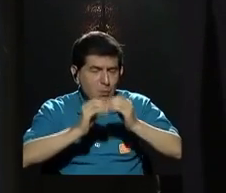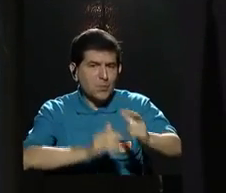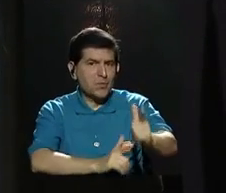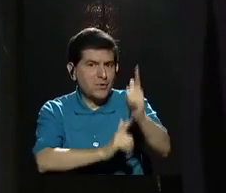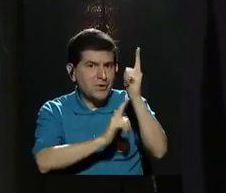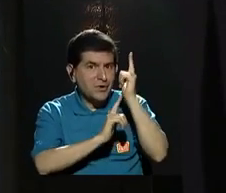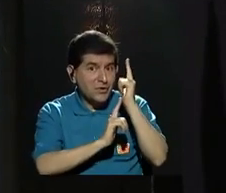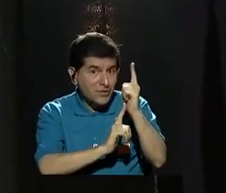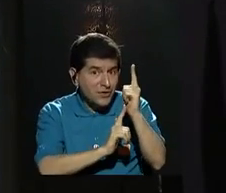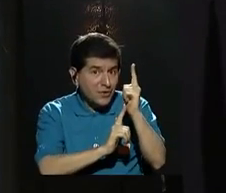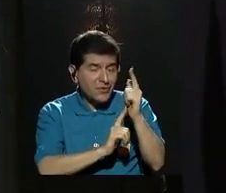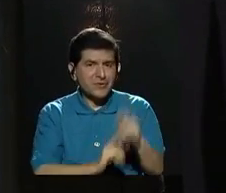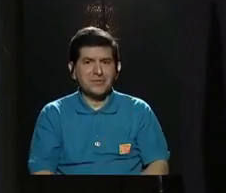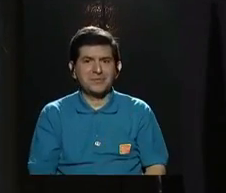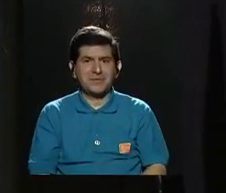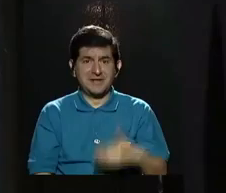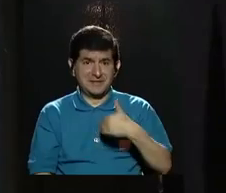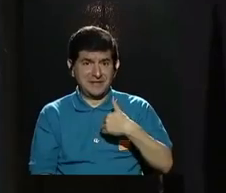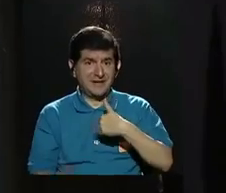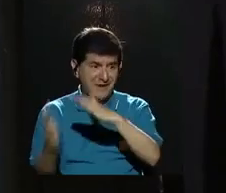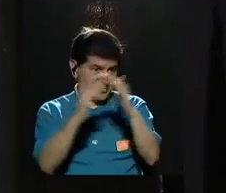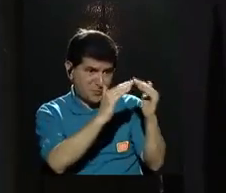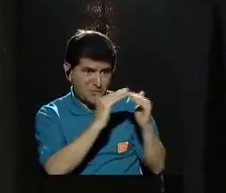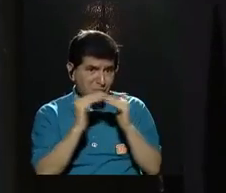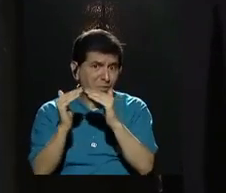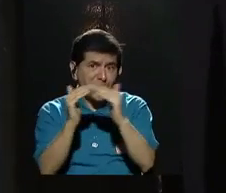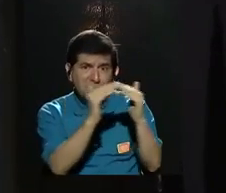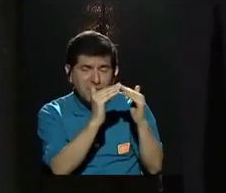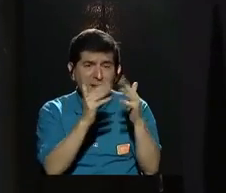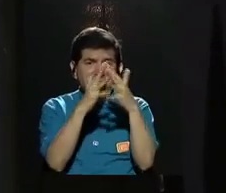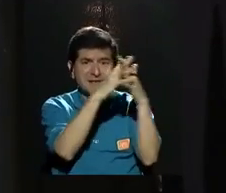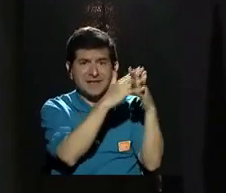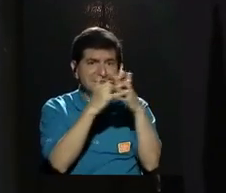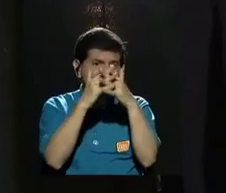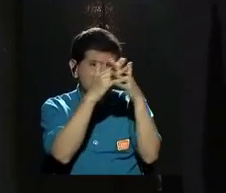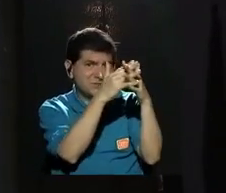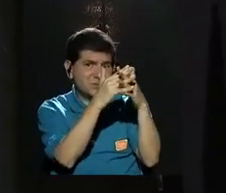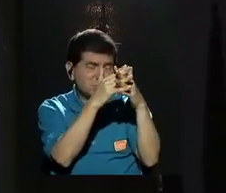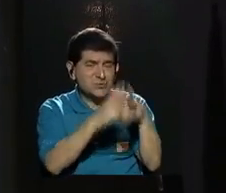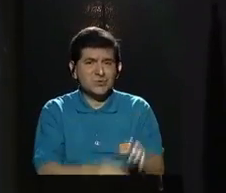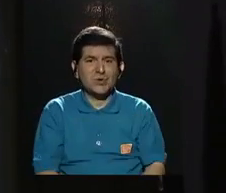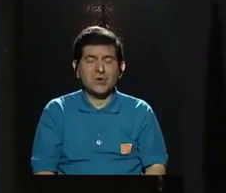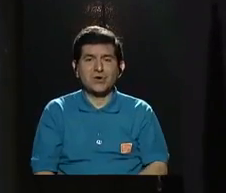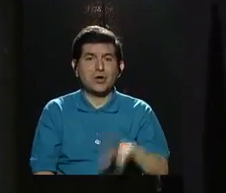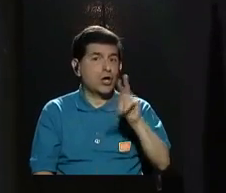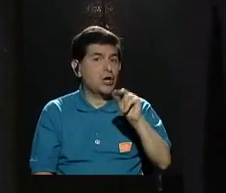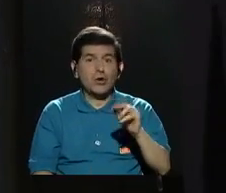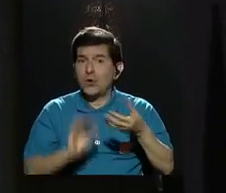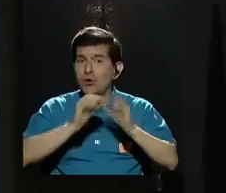the civilian population in the United States than there are people?